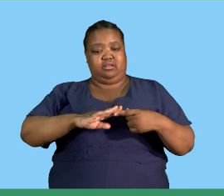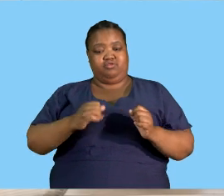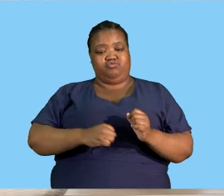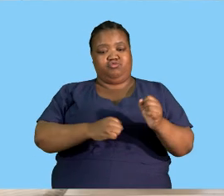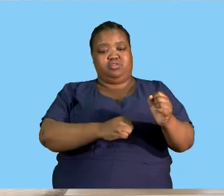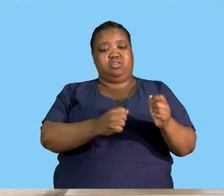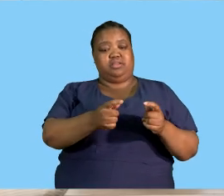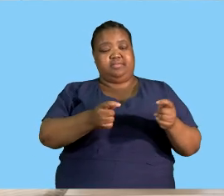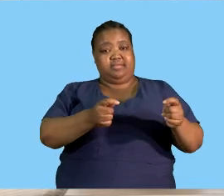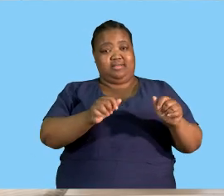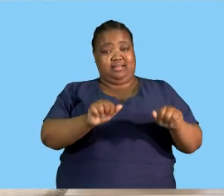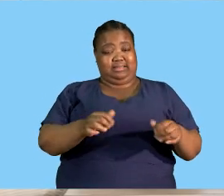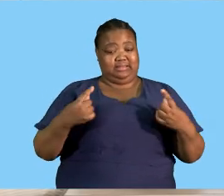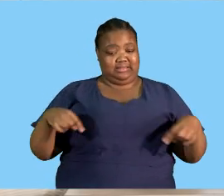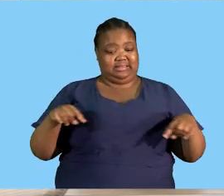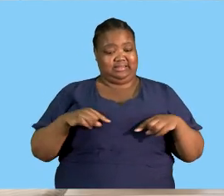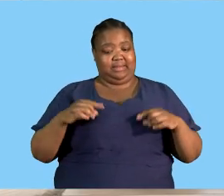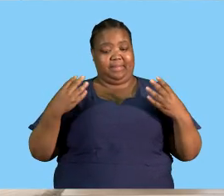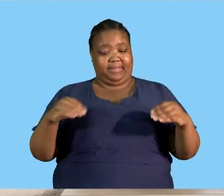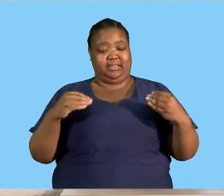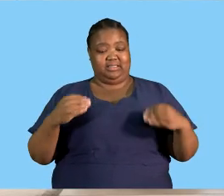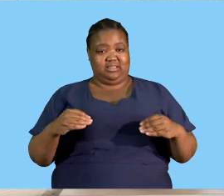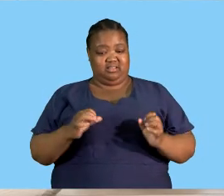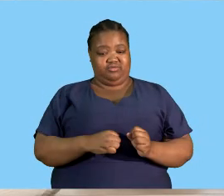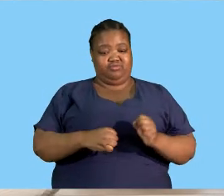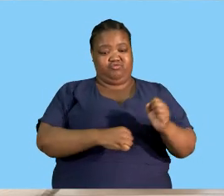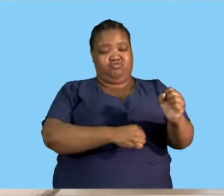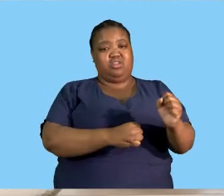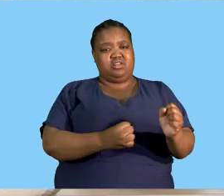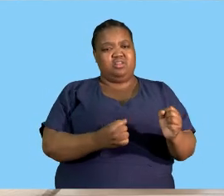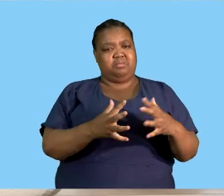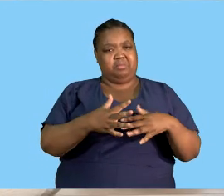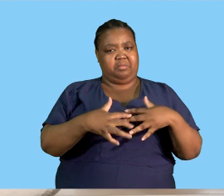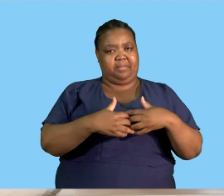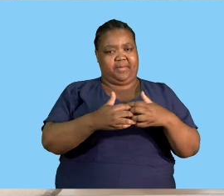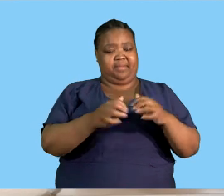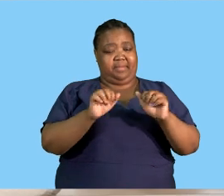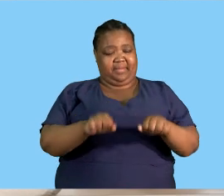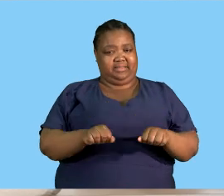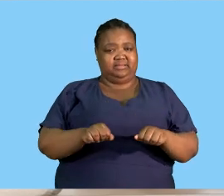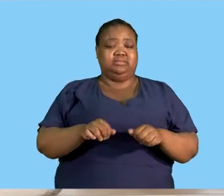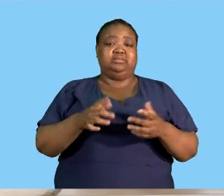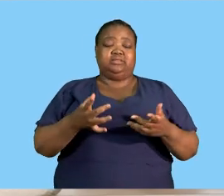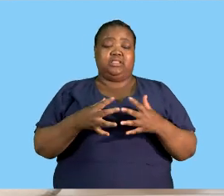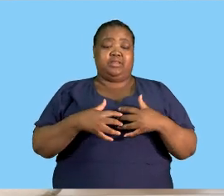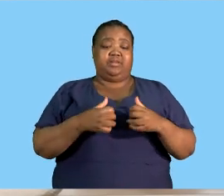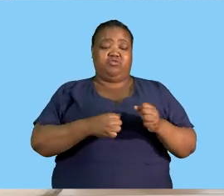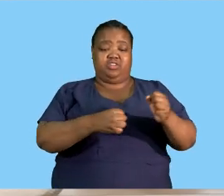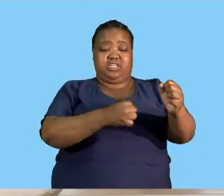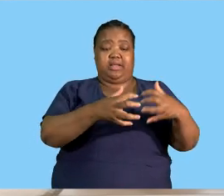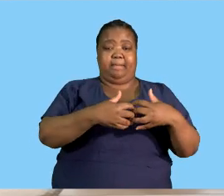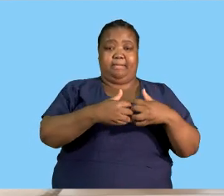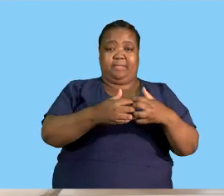business, there should be a strategy that we're coming up across. That we need to formulate. And why are we formulating a strategy?